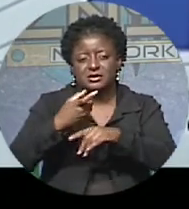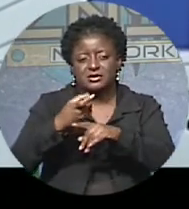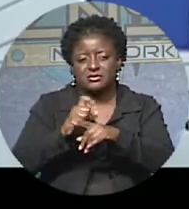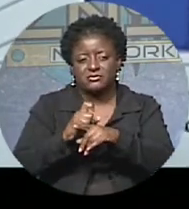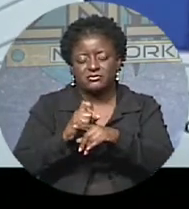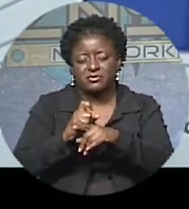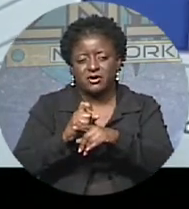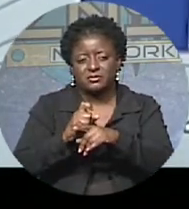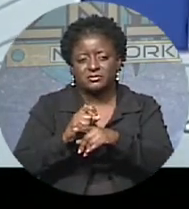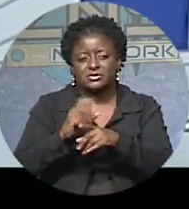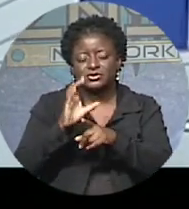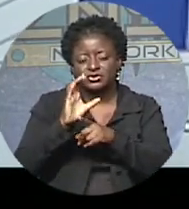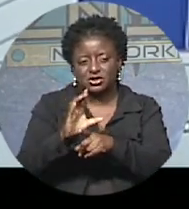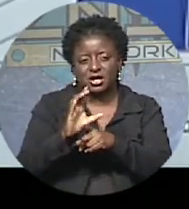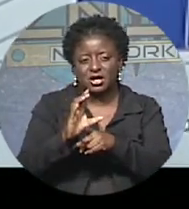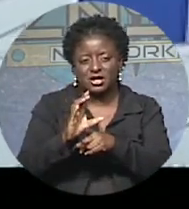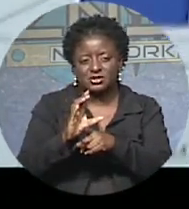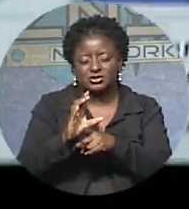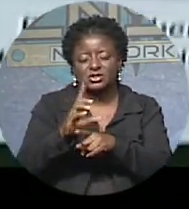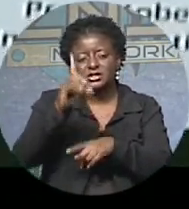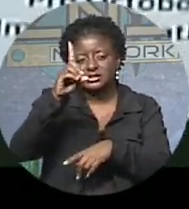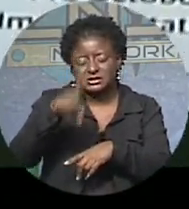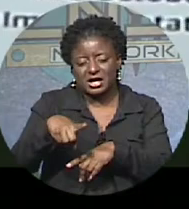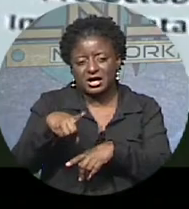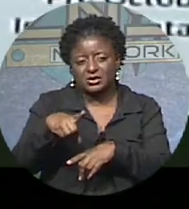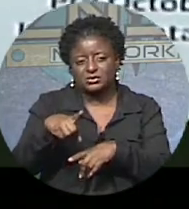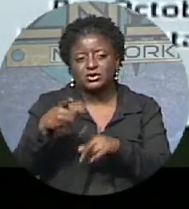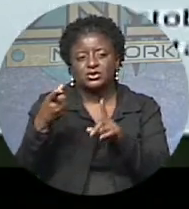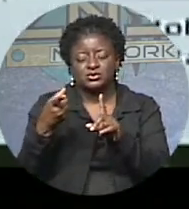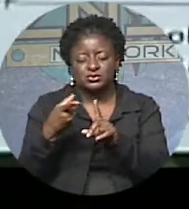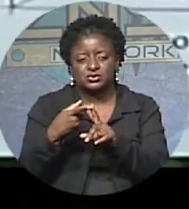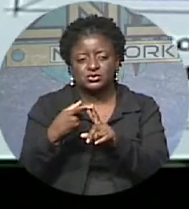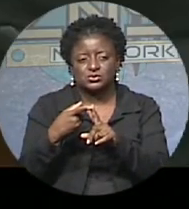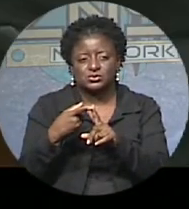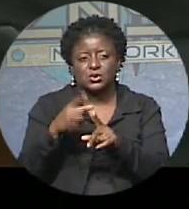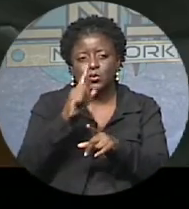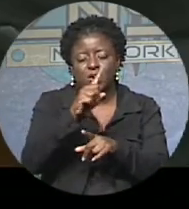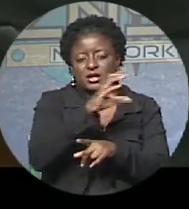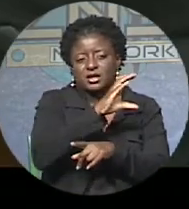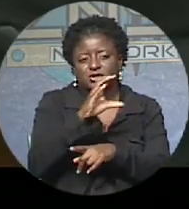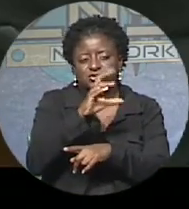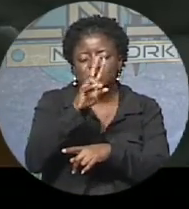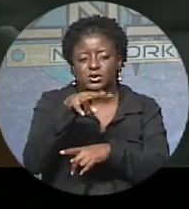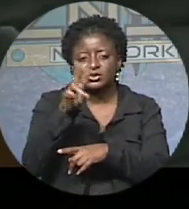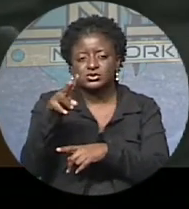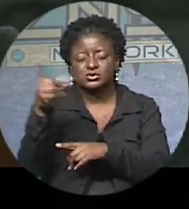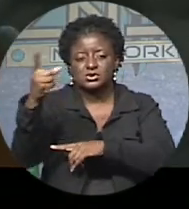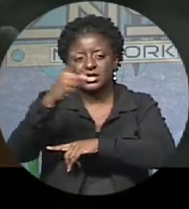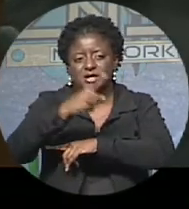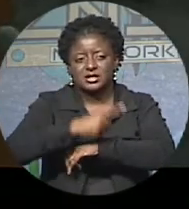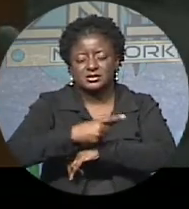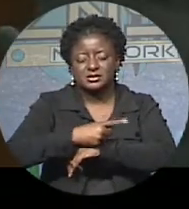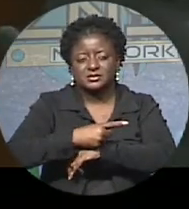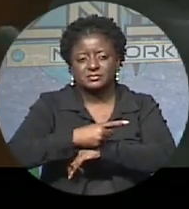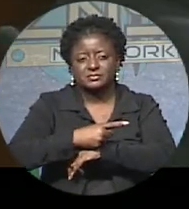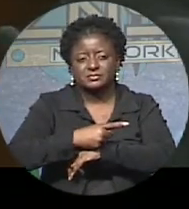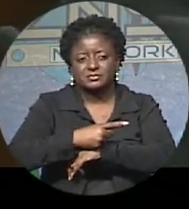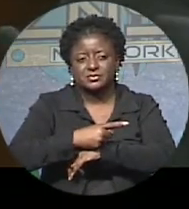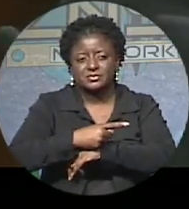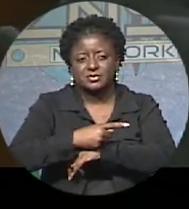of the VBI down to 122 days. From January to date, again,